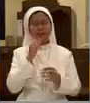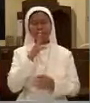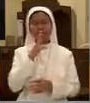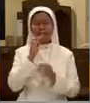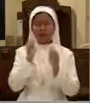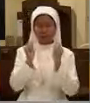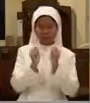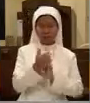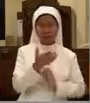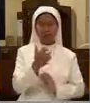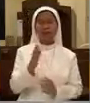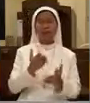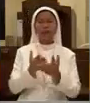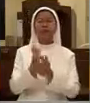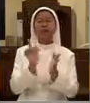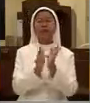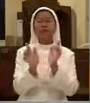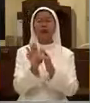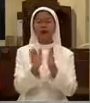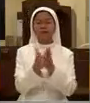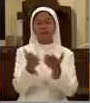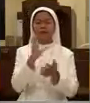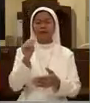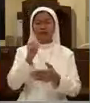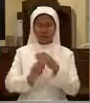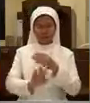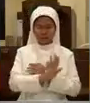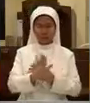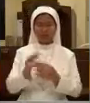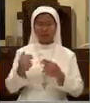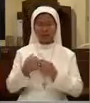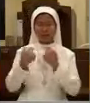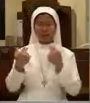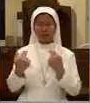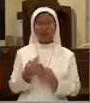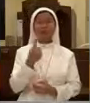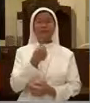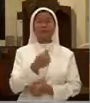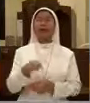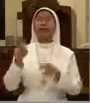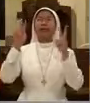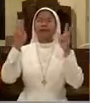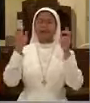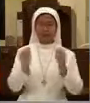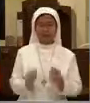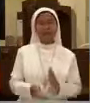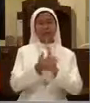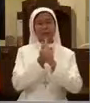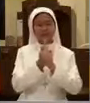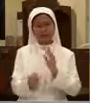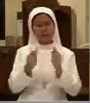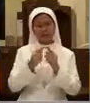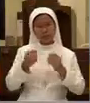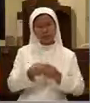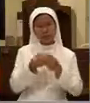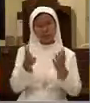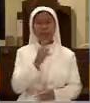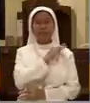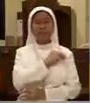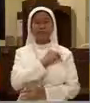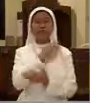the Bible and through your heart. The theme is a gifted to give, mission